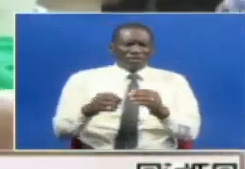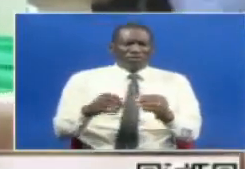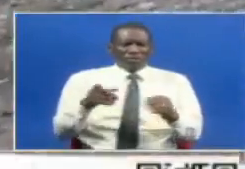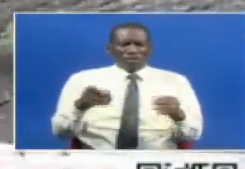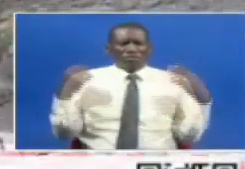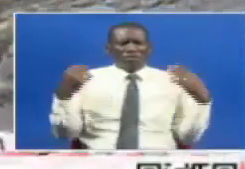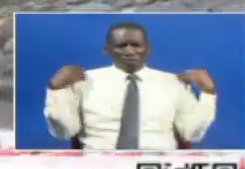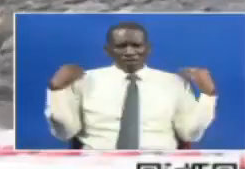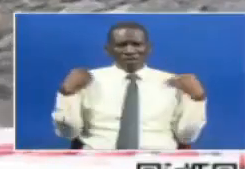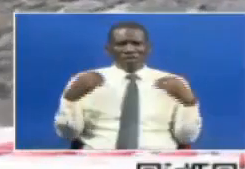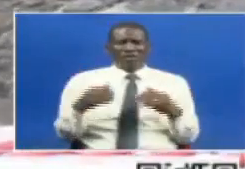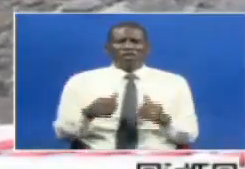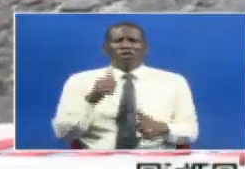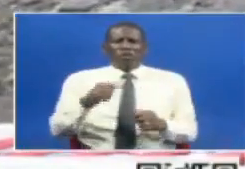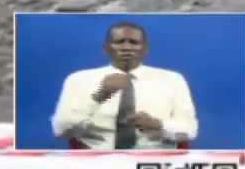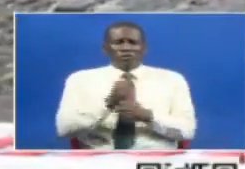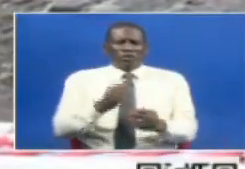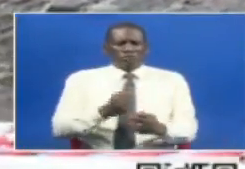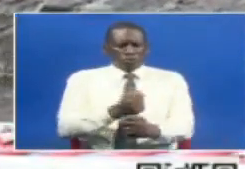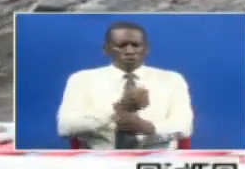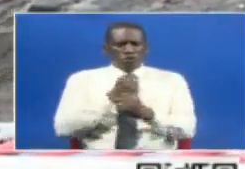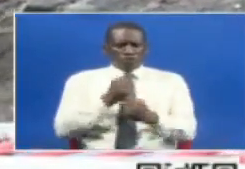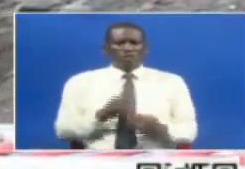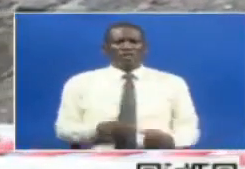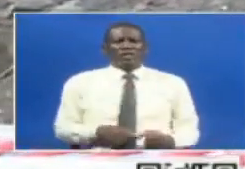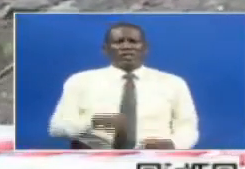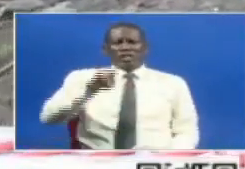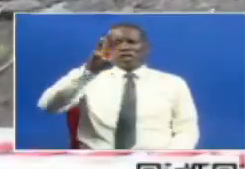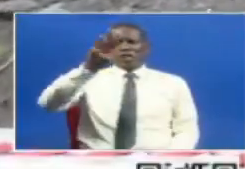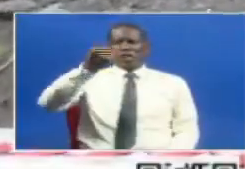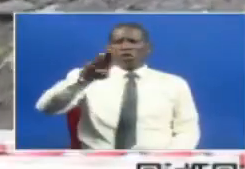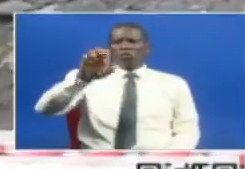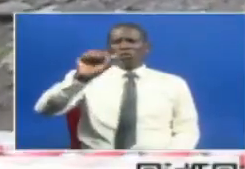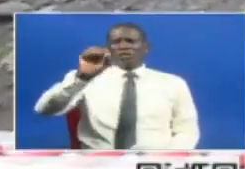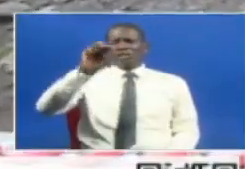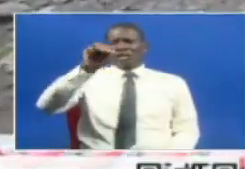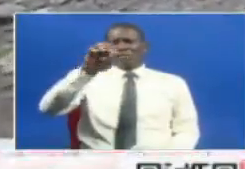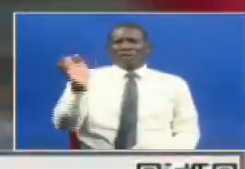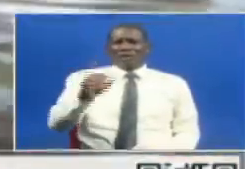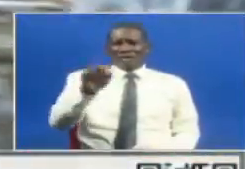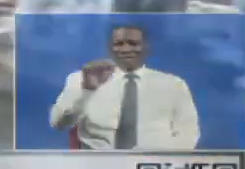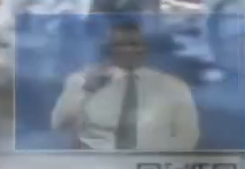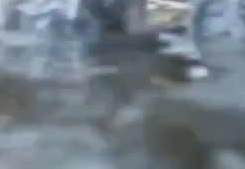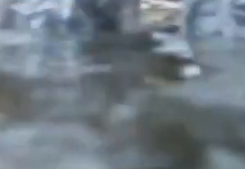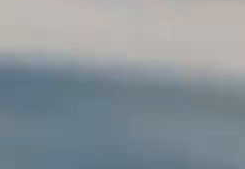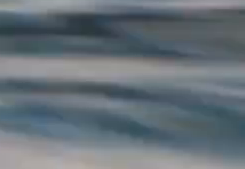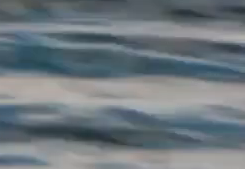zao. Zakis Mwasami, NTV, Bungoma.